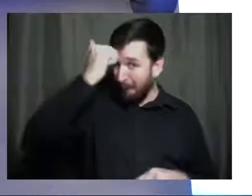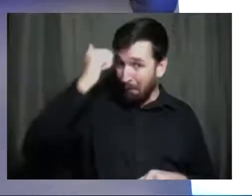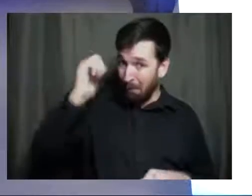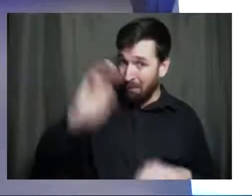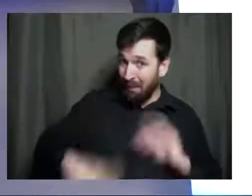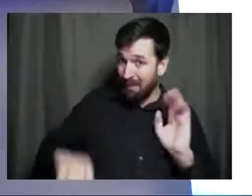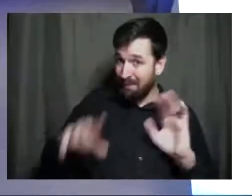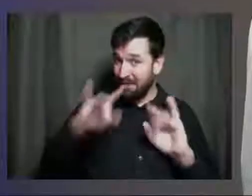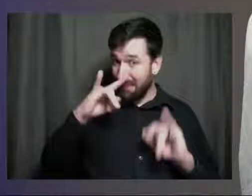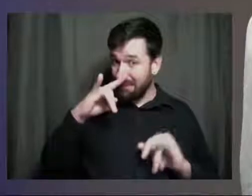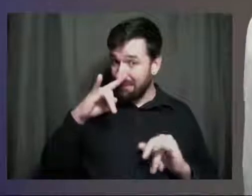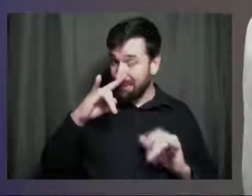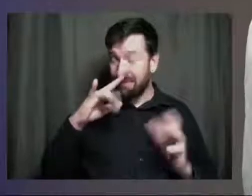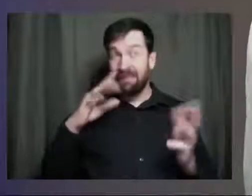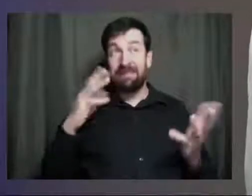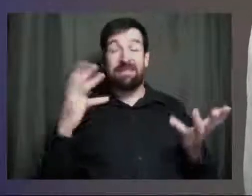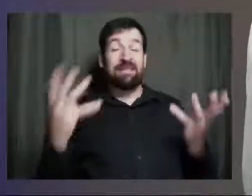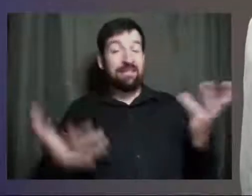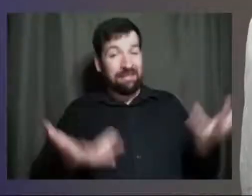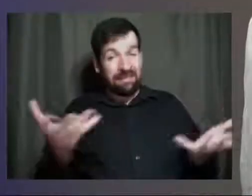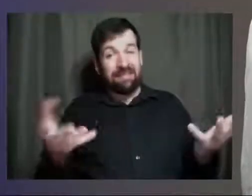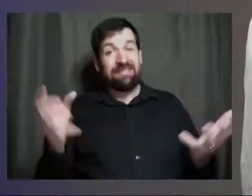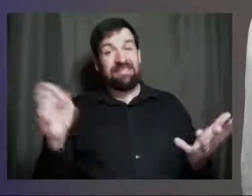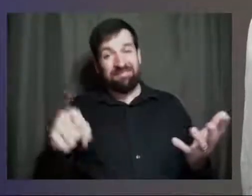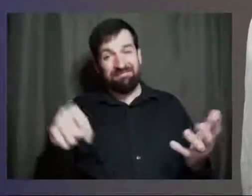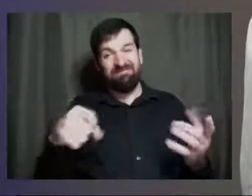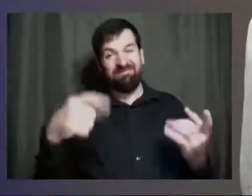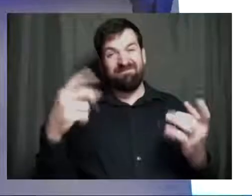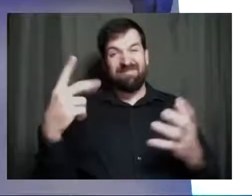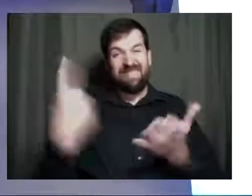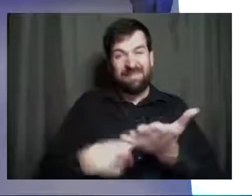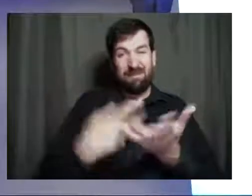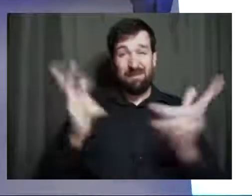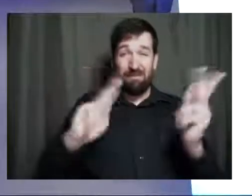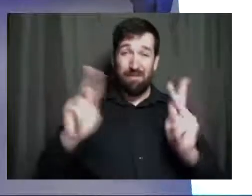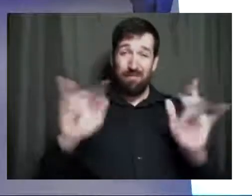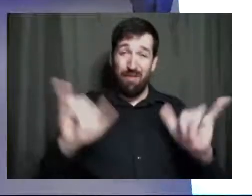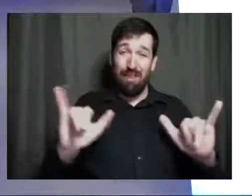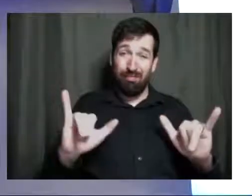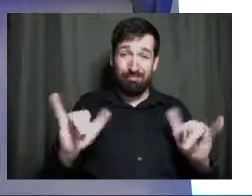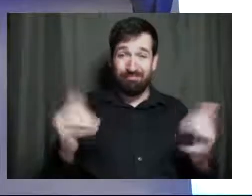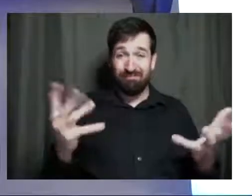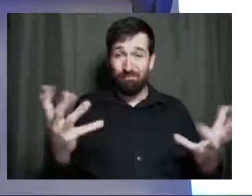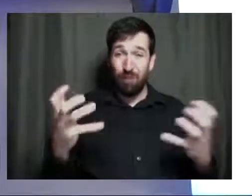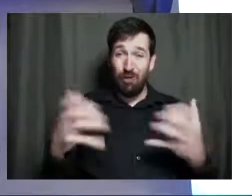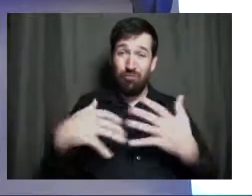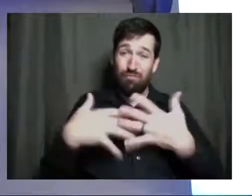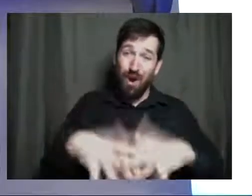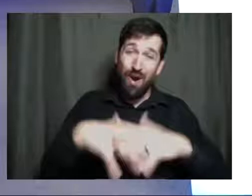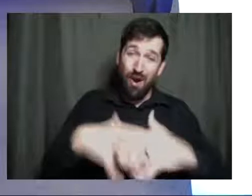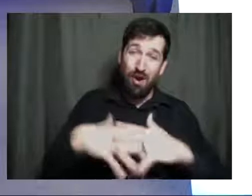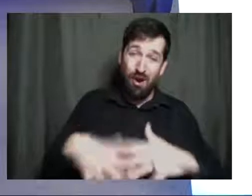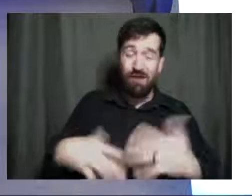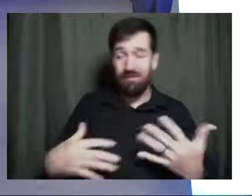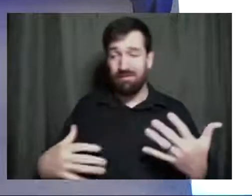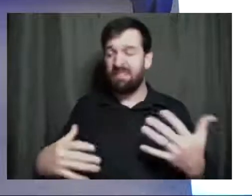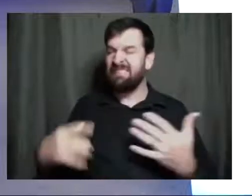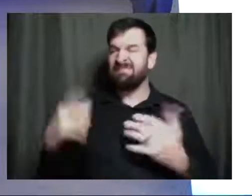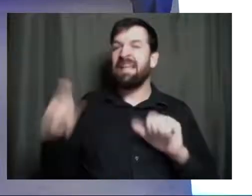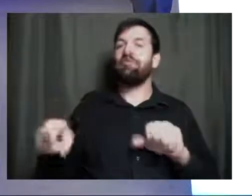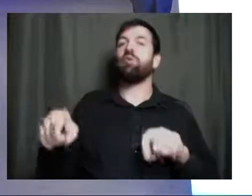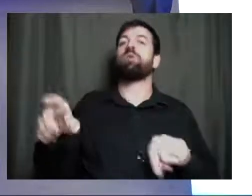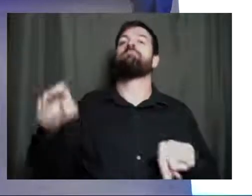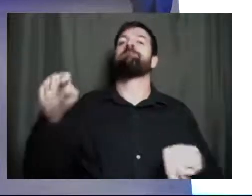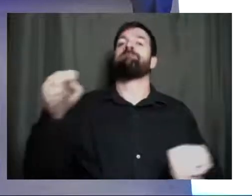okay. Yes, sometimes people just like to party. Okay. Yeah. And they should, you got to be careful. Dial it back a little bit, Right, especially if you